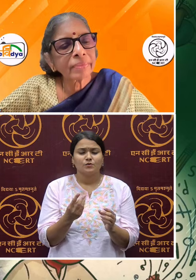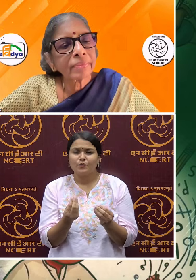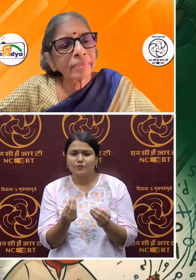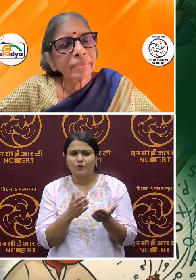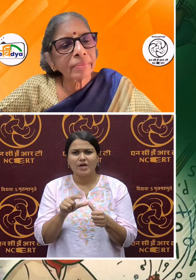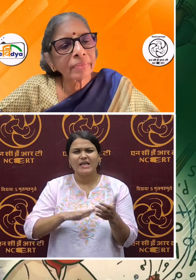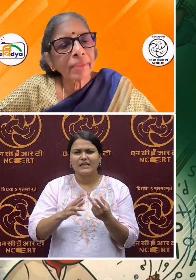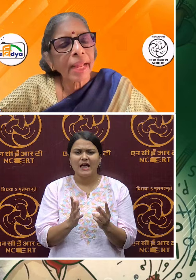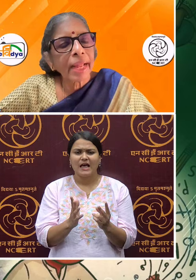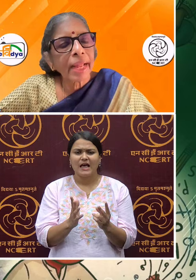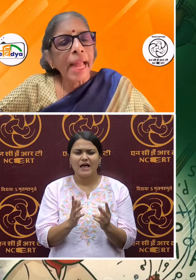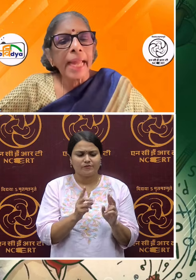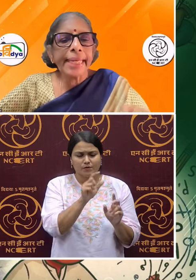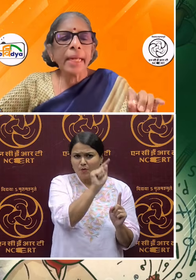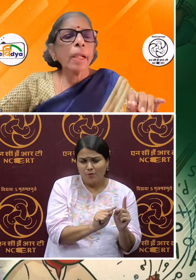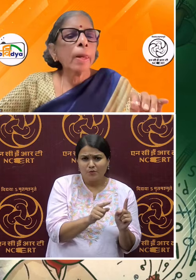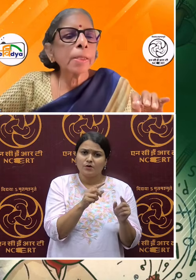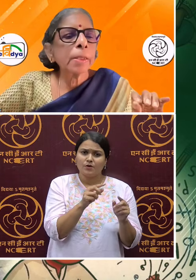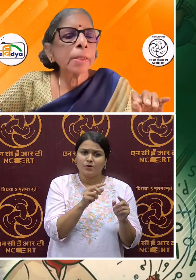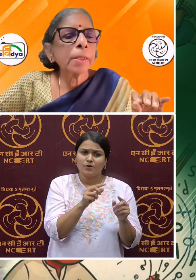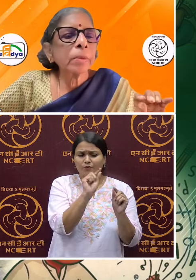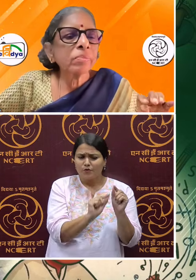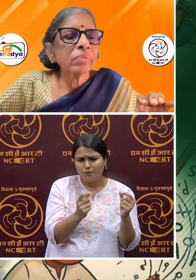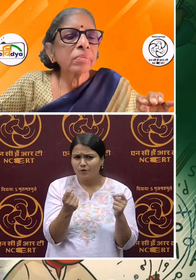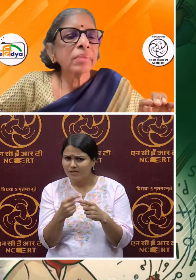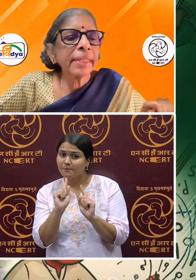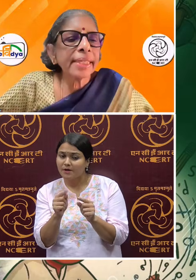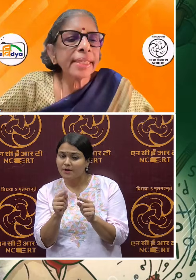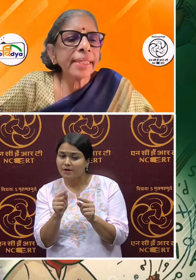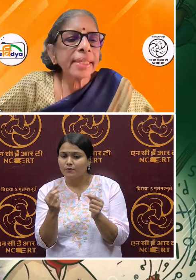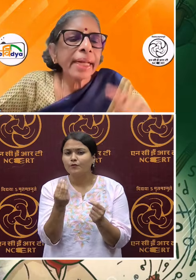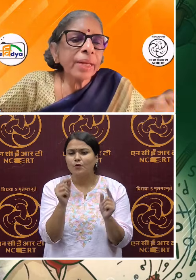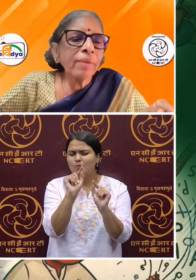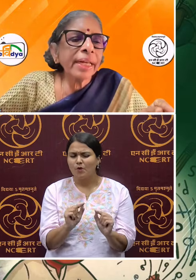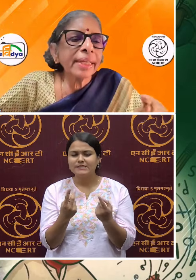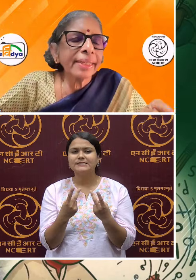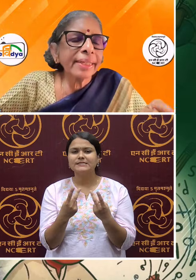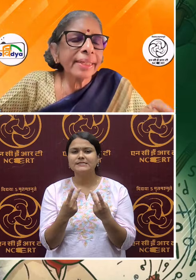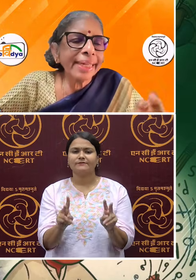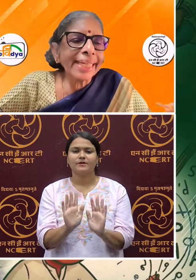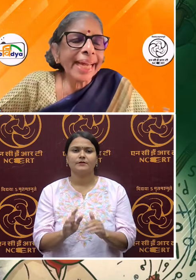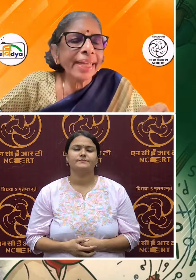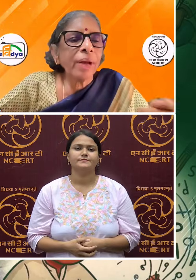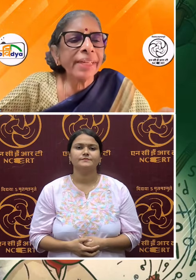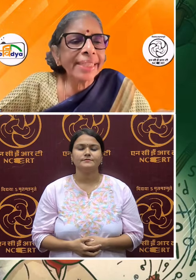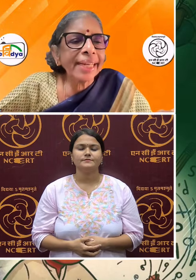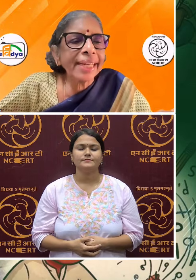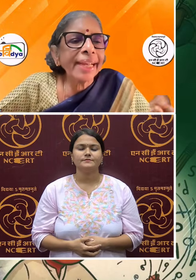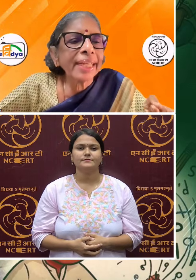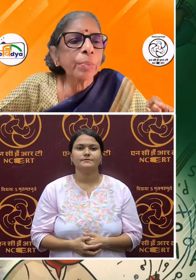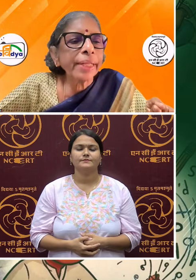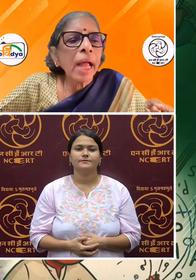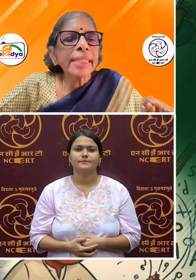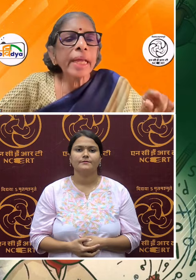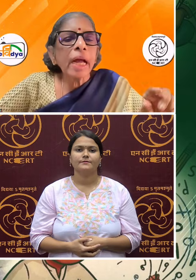just throw light on this, and that is also very beautifully mentioned in this slide of yours, the Yes. similarities and, Can you and the have differences. the next slide? Can you have the Yeah. next